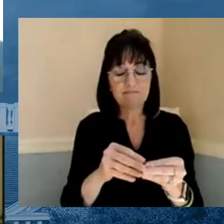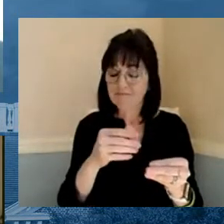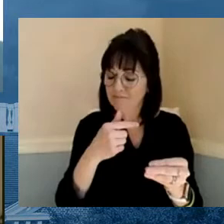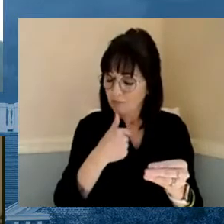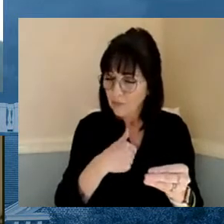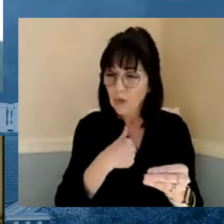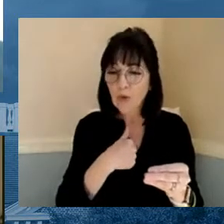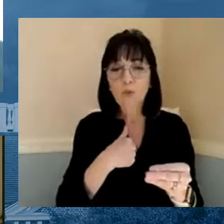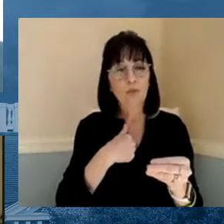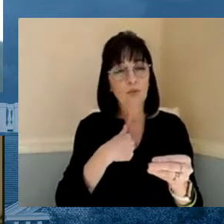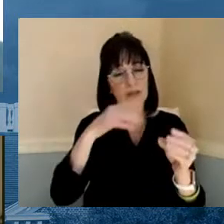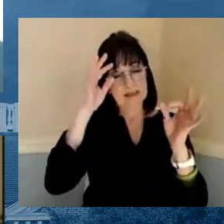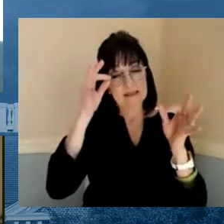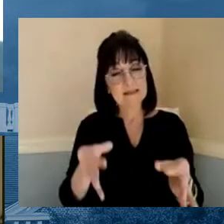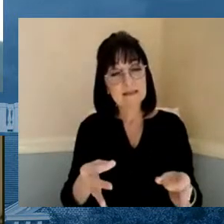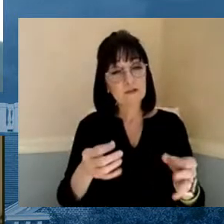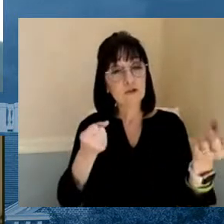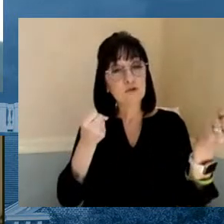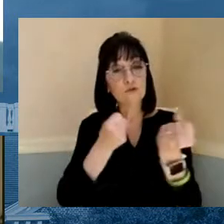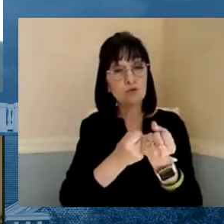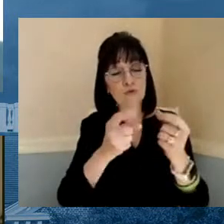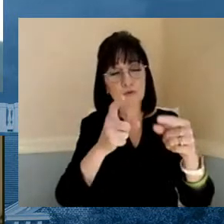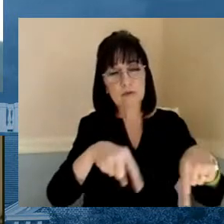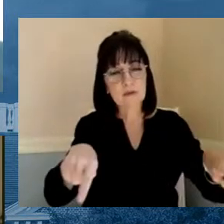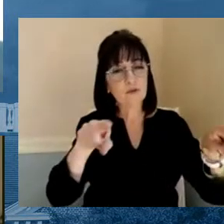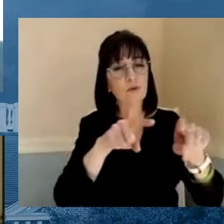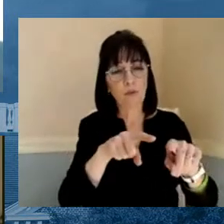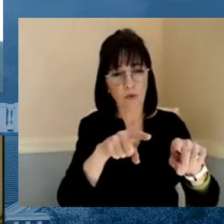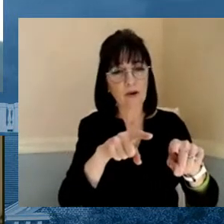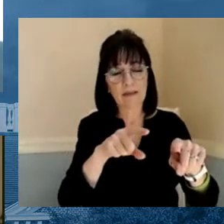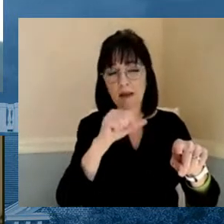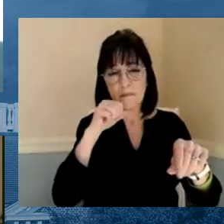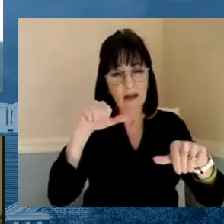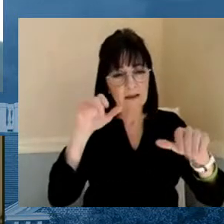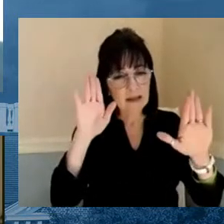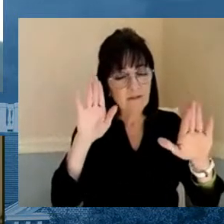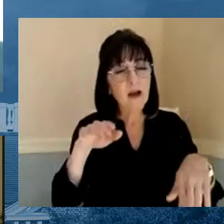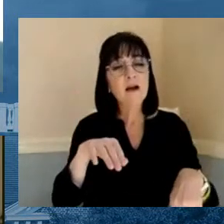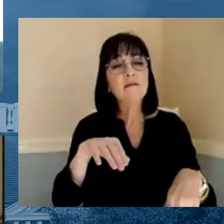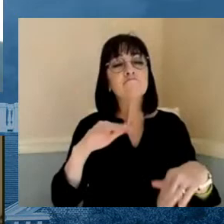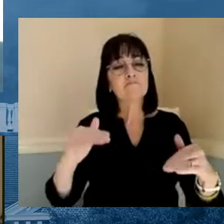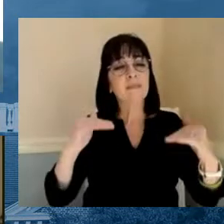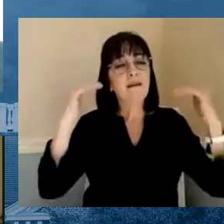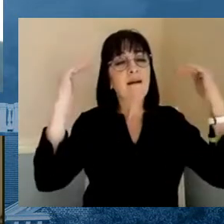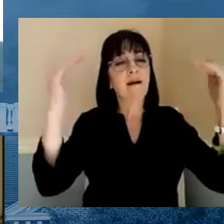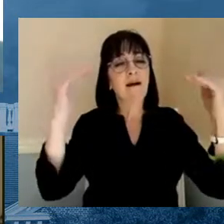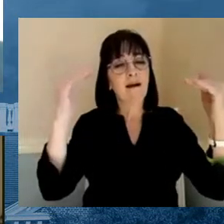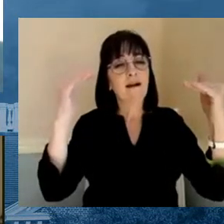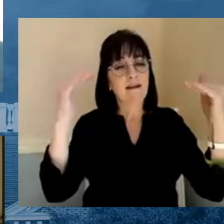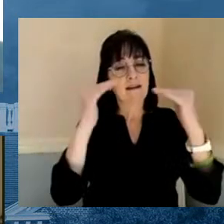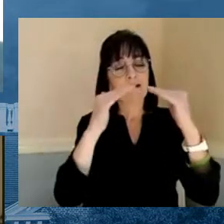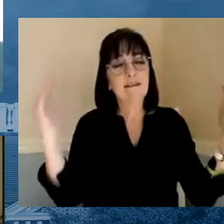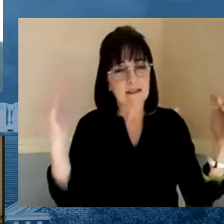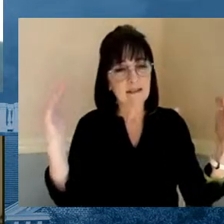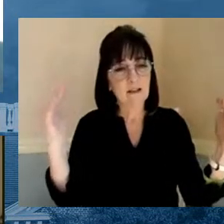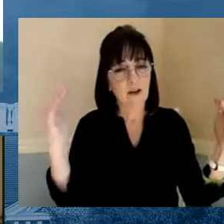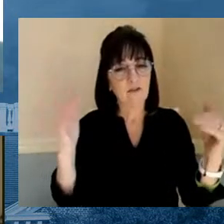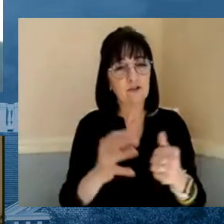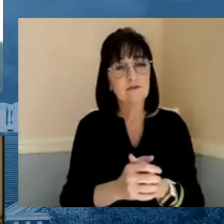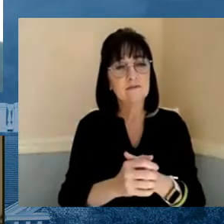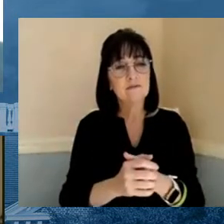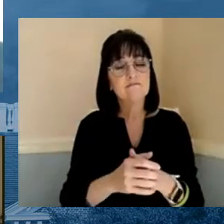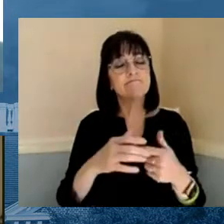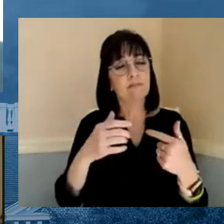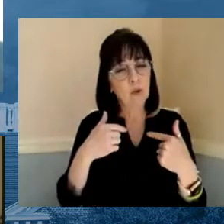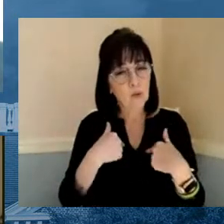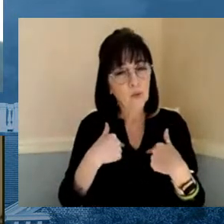organizational decision-making. We commit to you to adopting strategies and practices that address